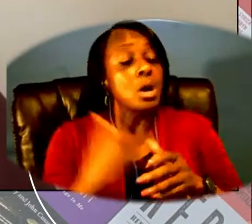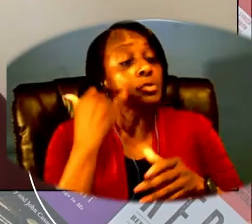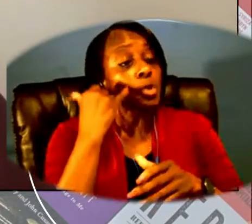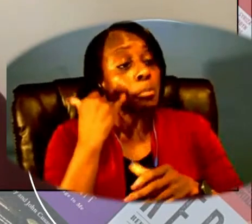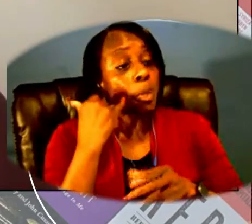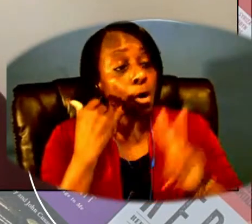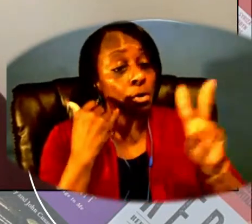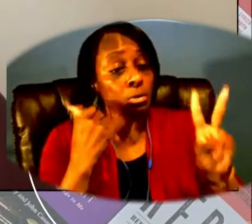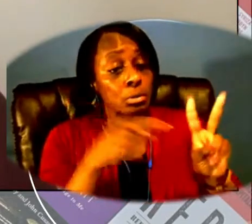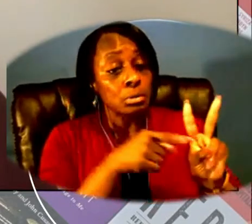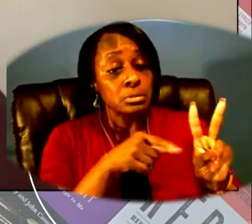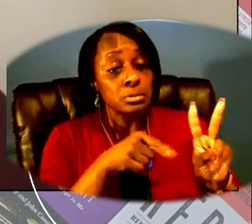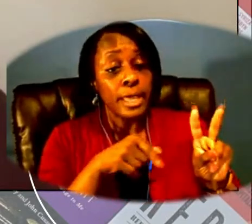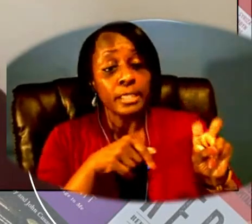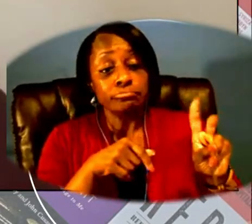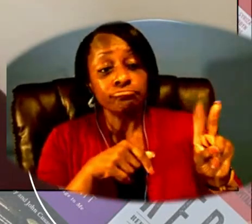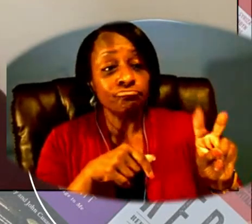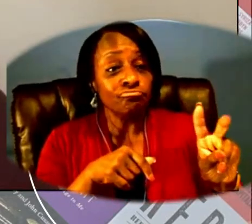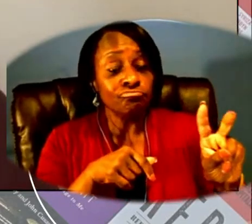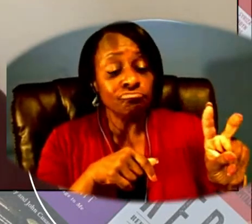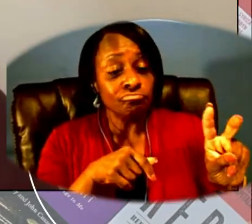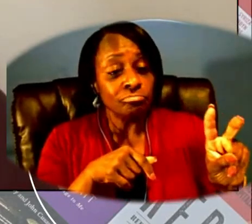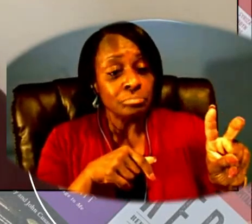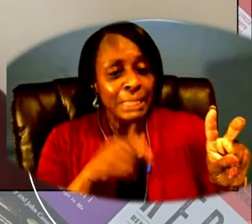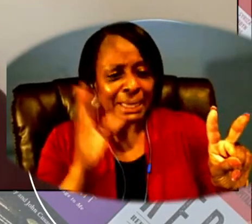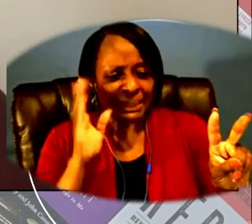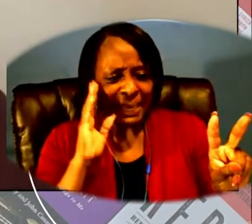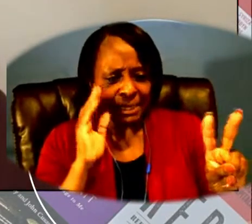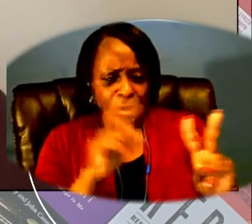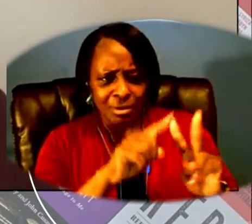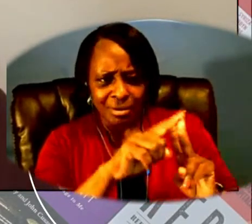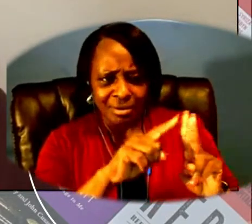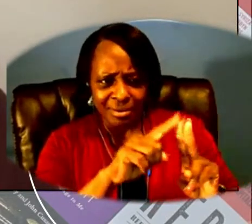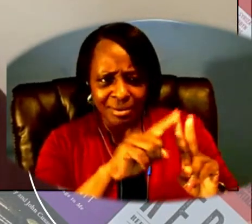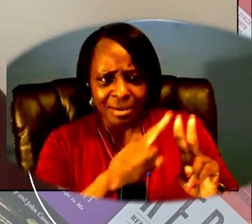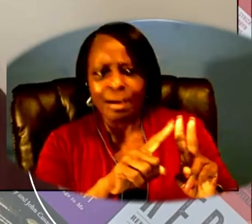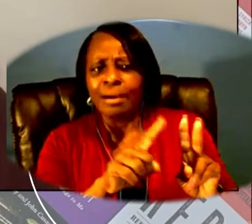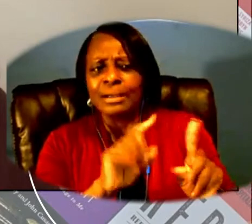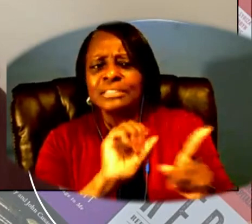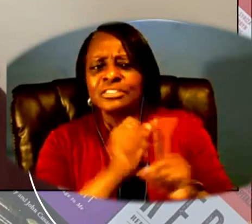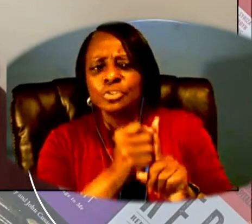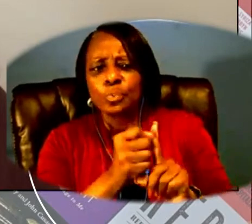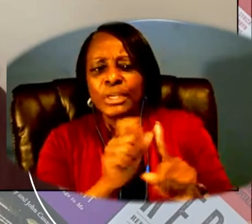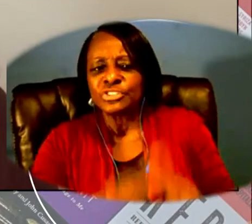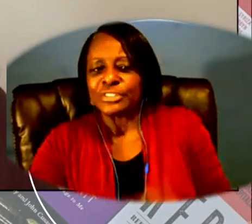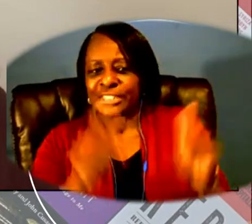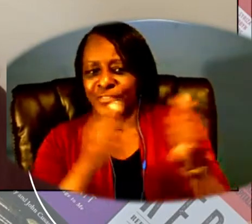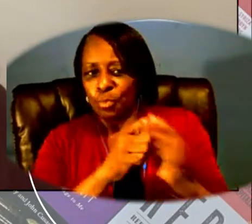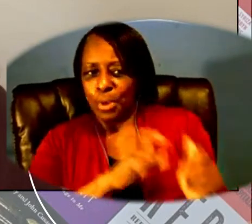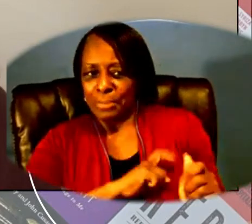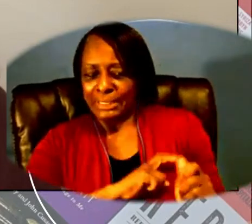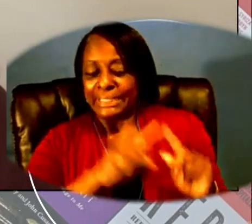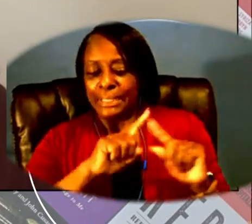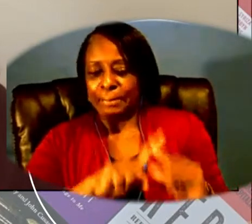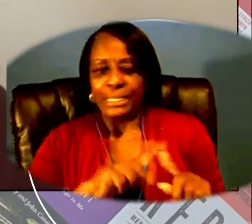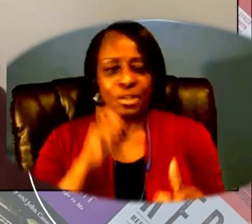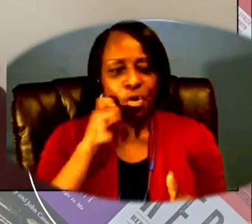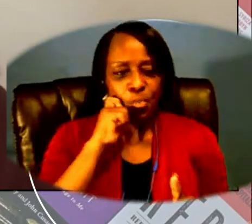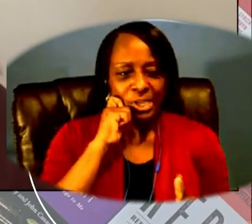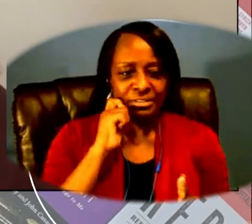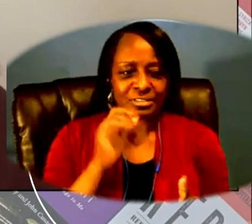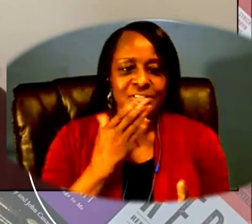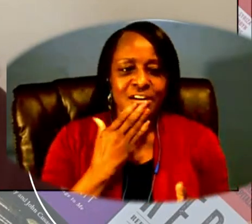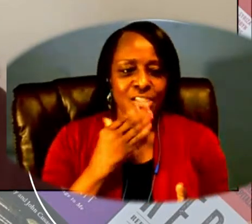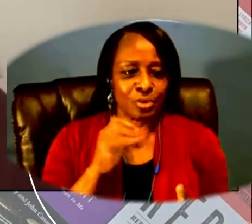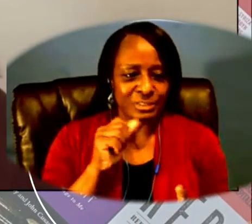and they know their situation is going to be totally different depending on their race. And that's never acceptable. They're both doing